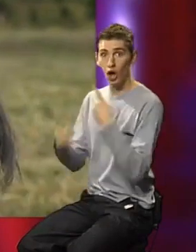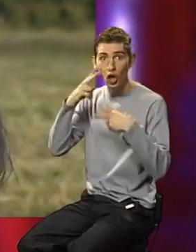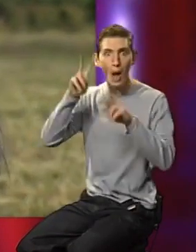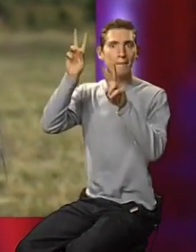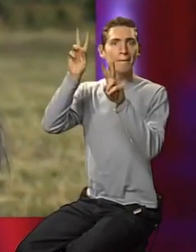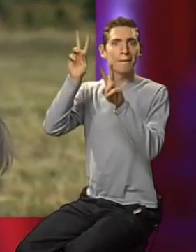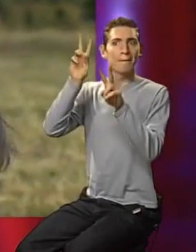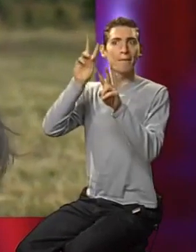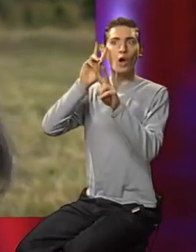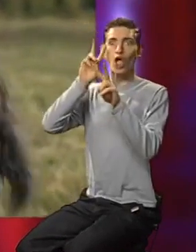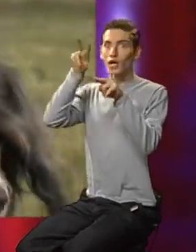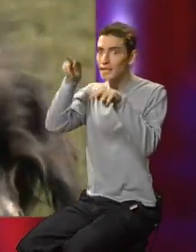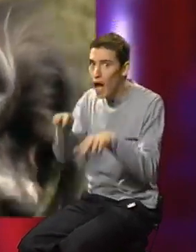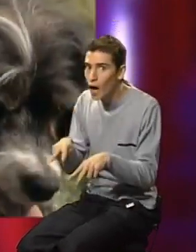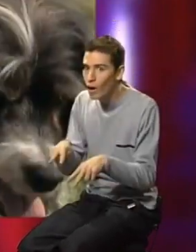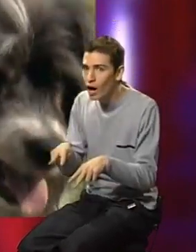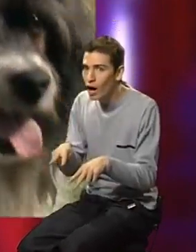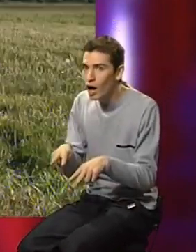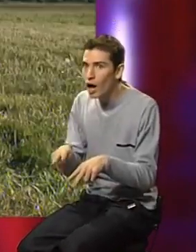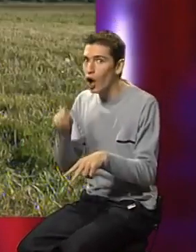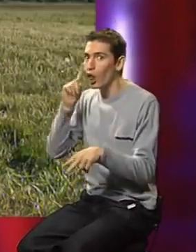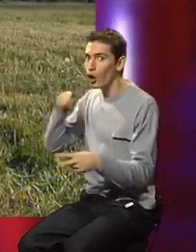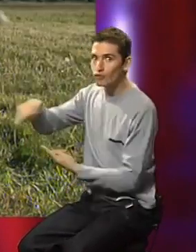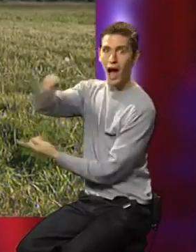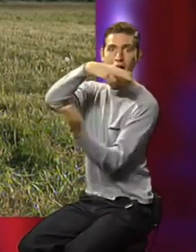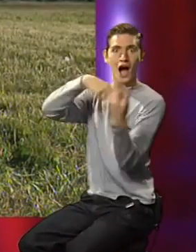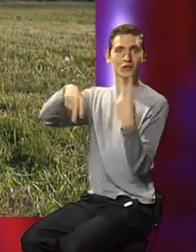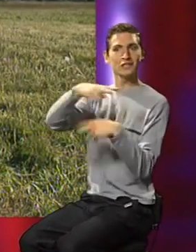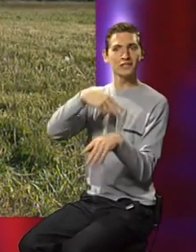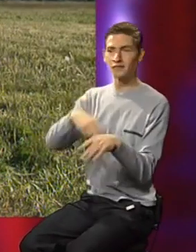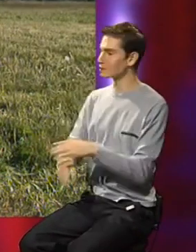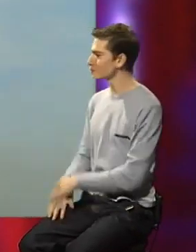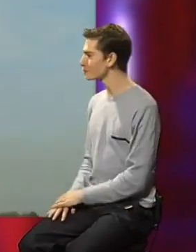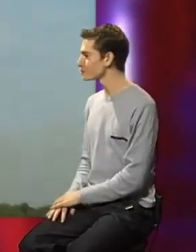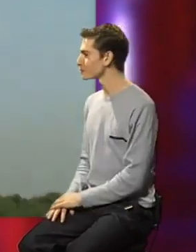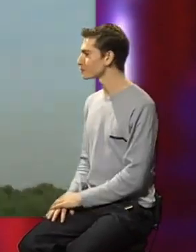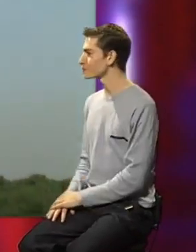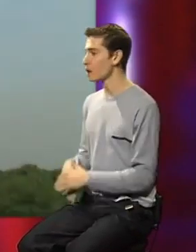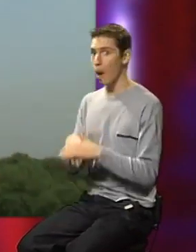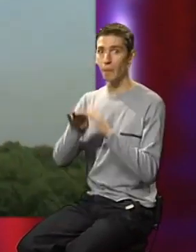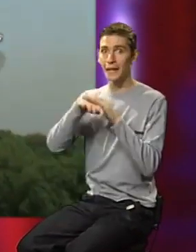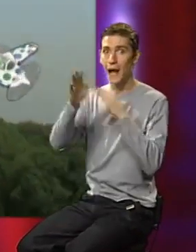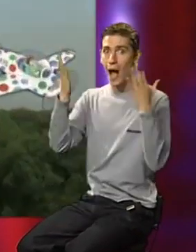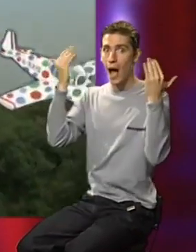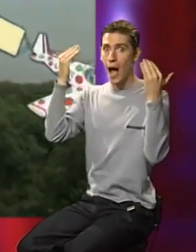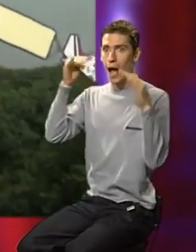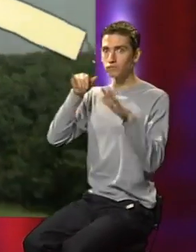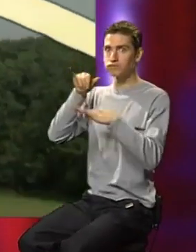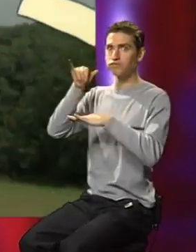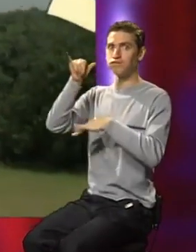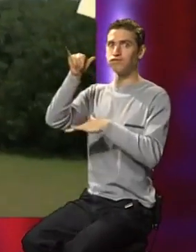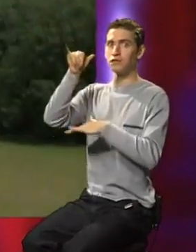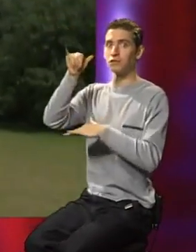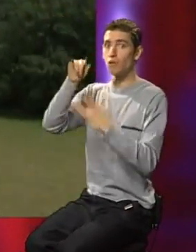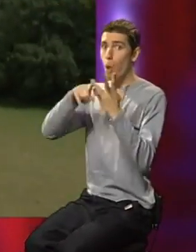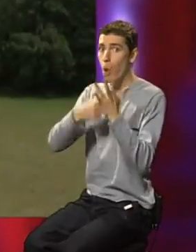Look up, look down, look all around. Up in the air or on